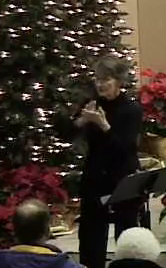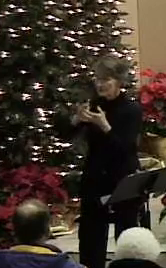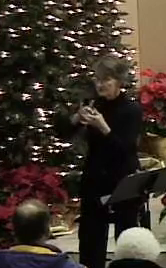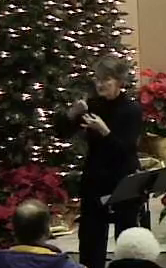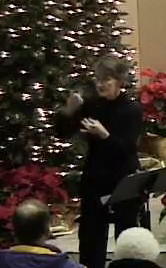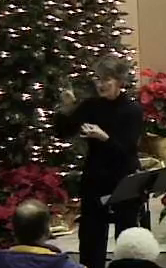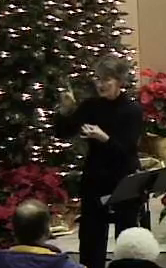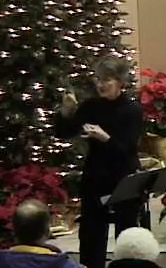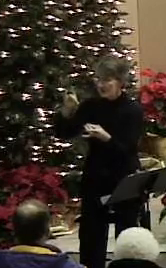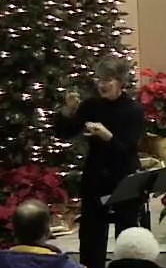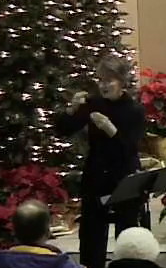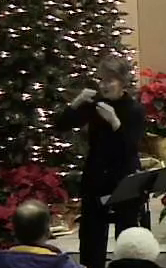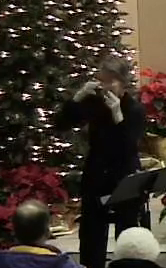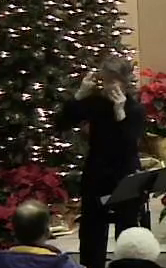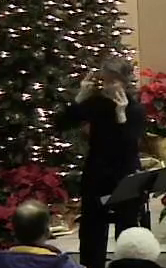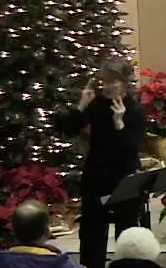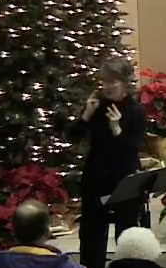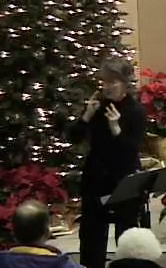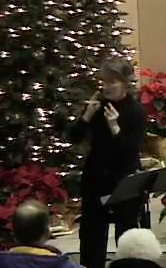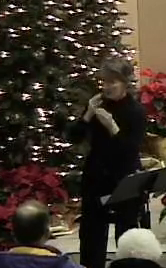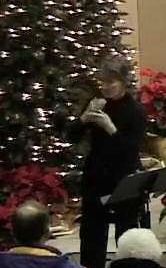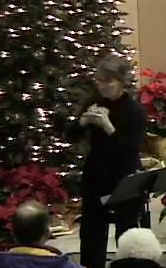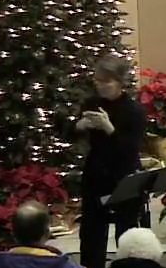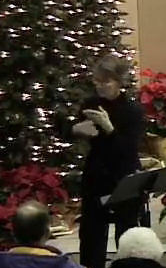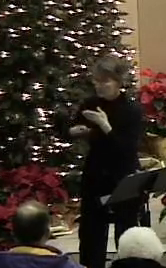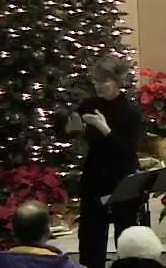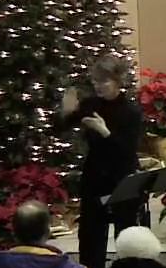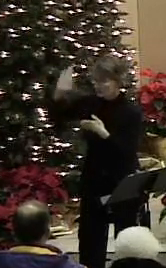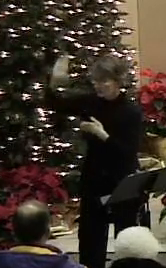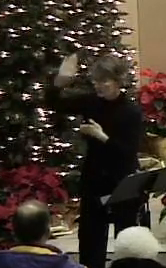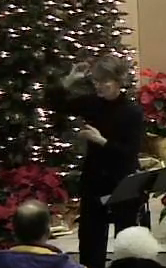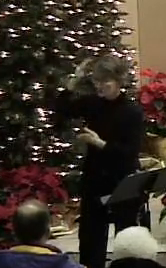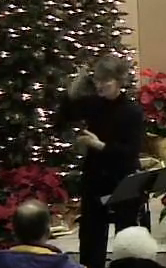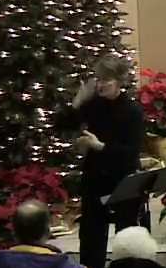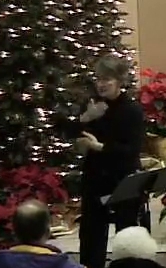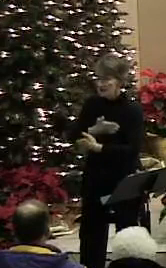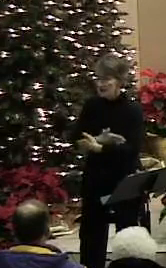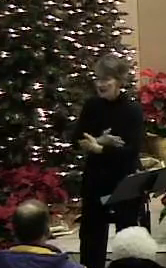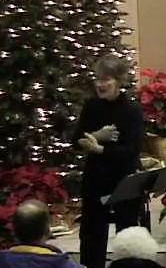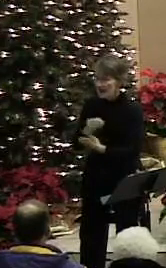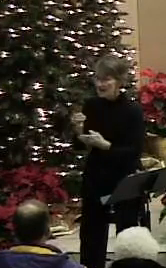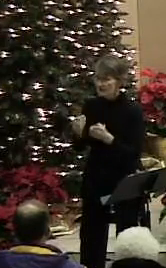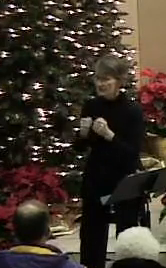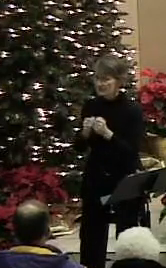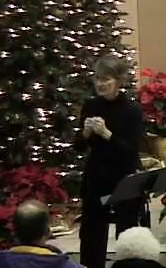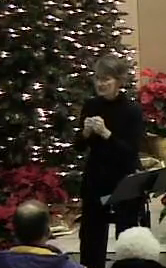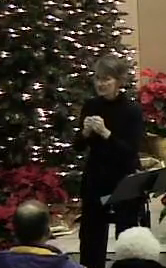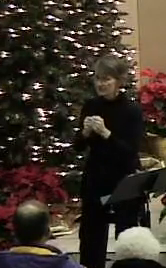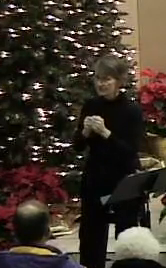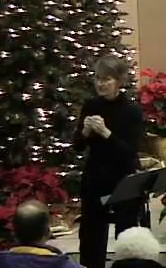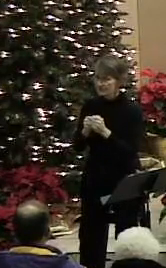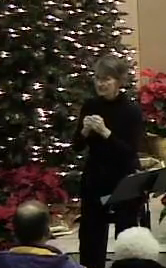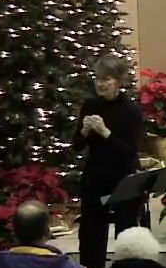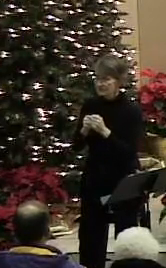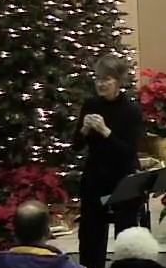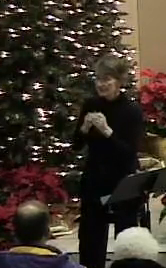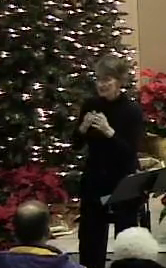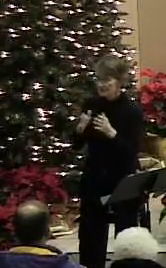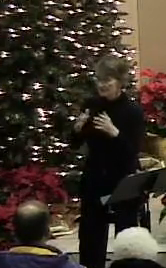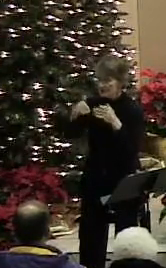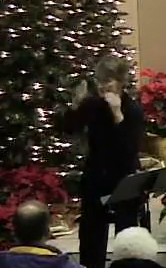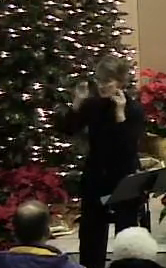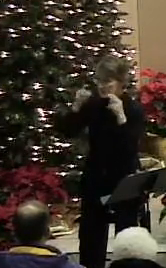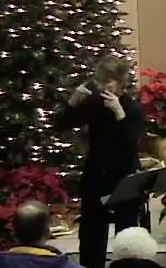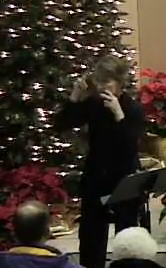Spirit, she conceived your only begotten Son, and without losing the glory of virginity,